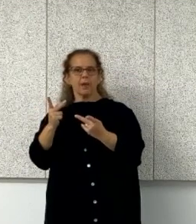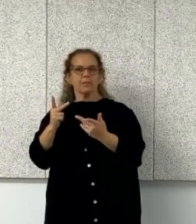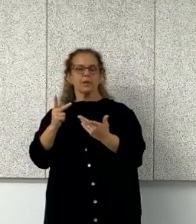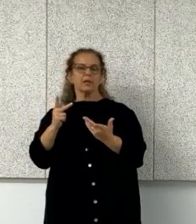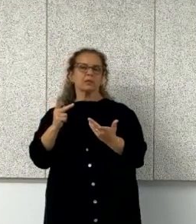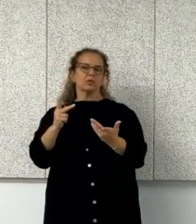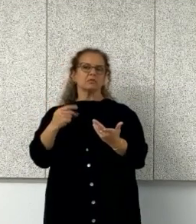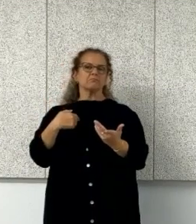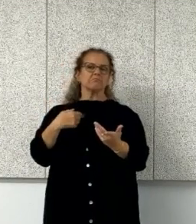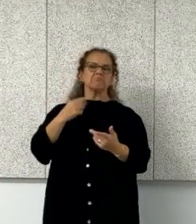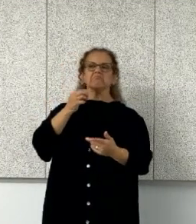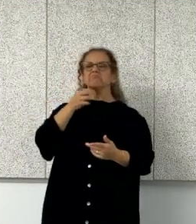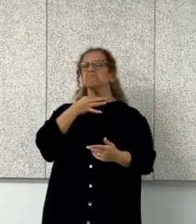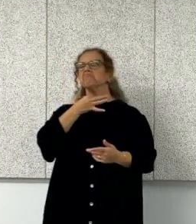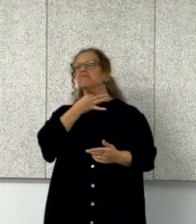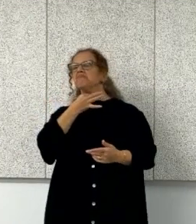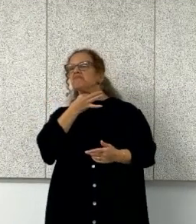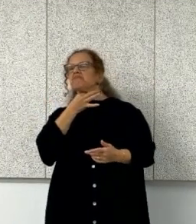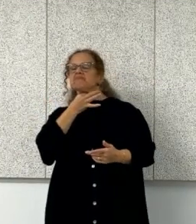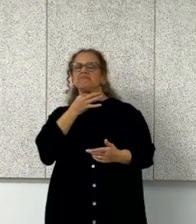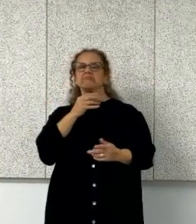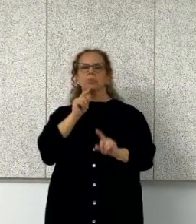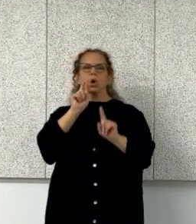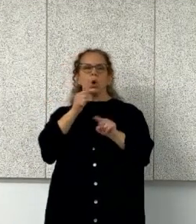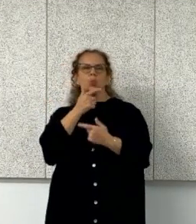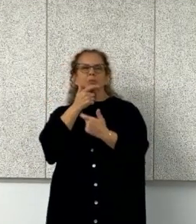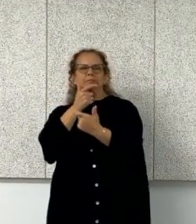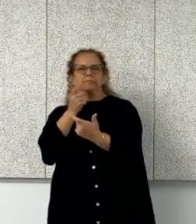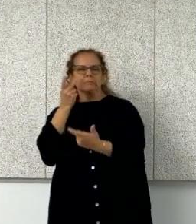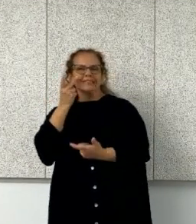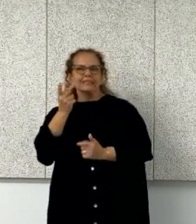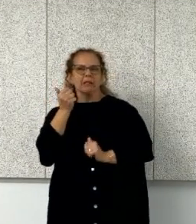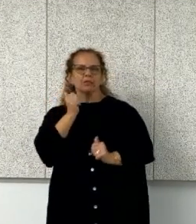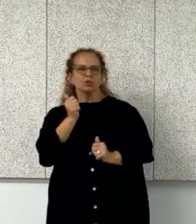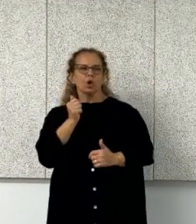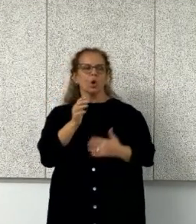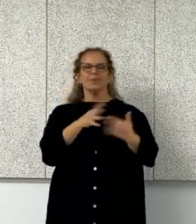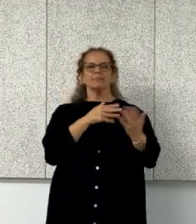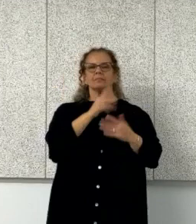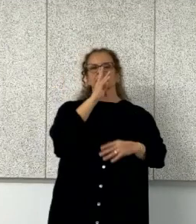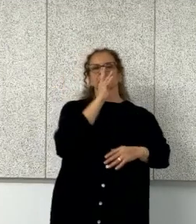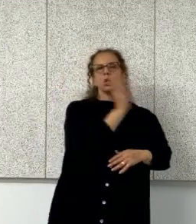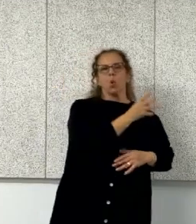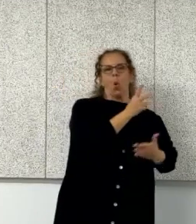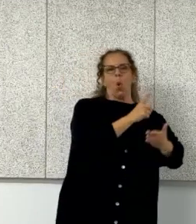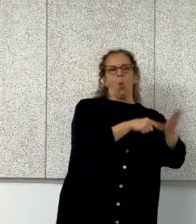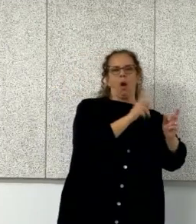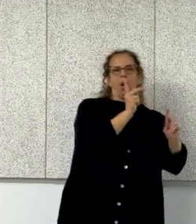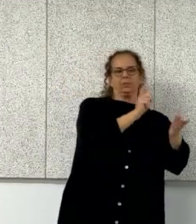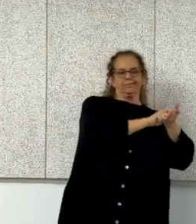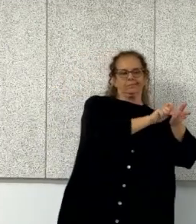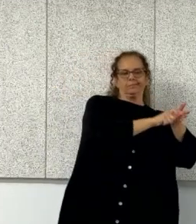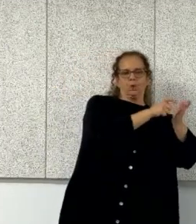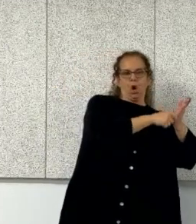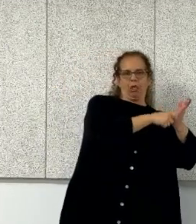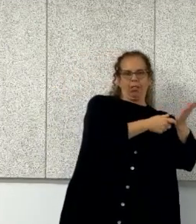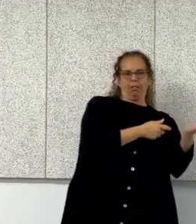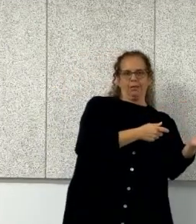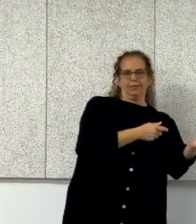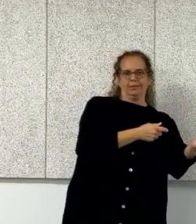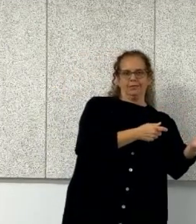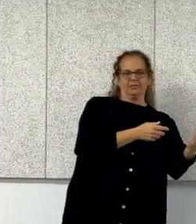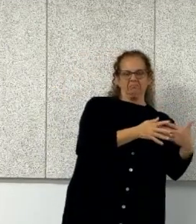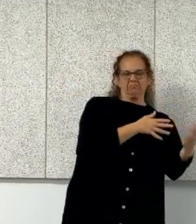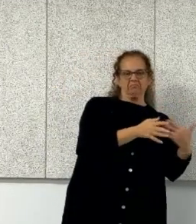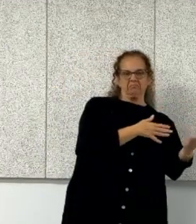see a show at an organization, whether or not they've heard it's the greatest thing of all time, or, you know, whether or not there's like some kind of